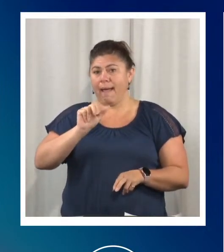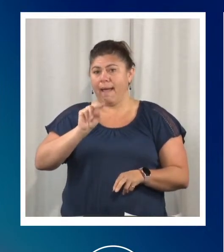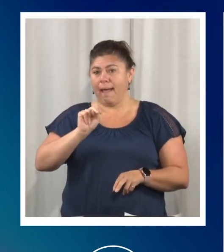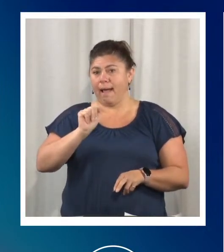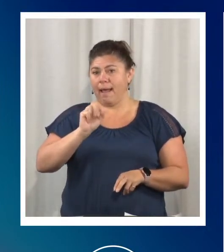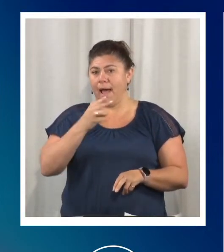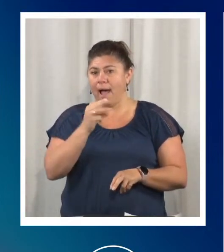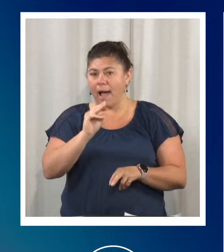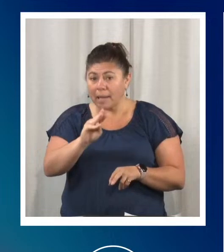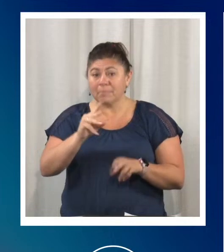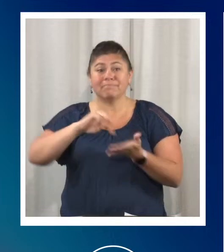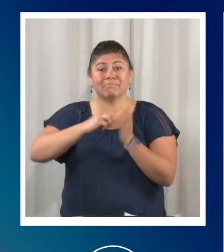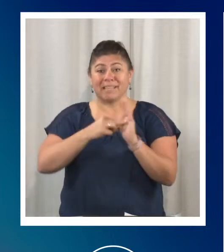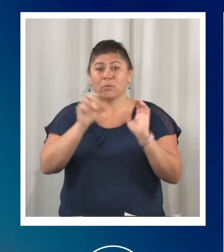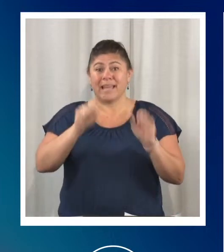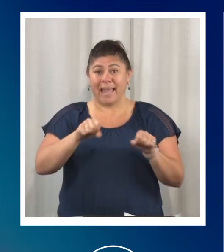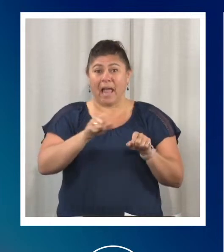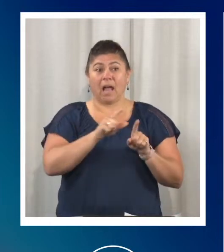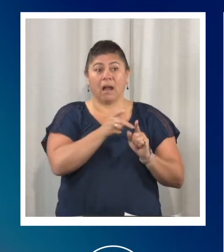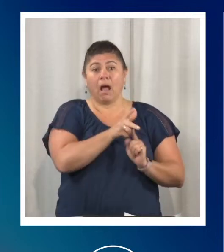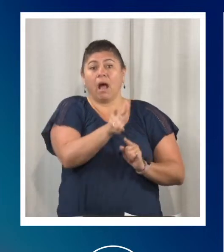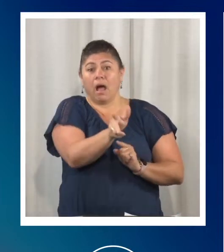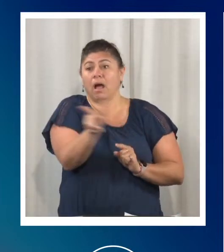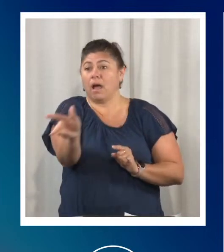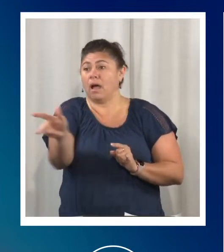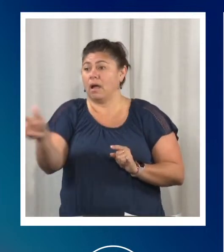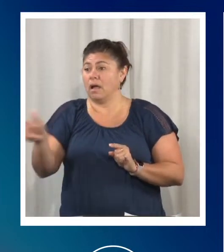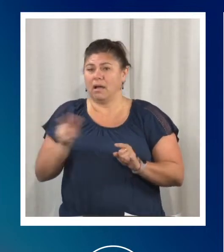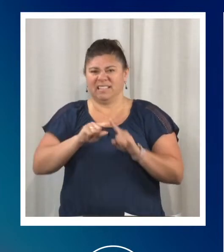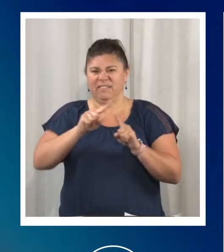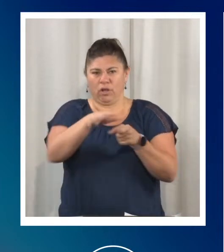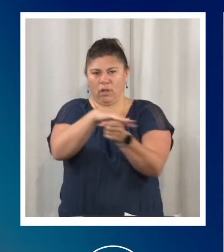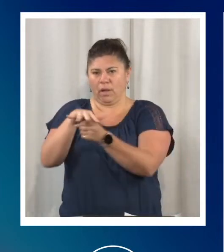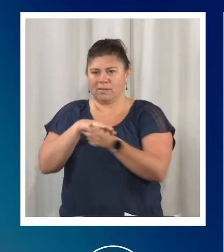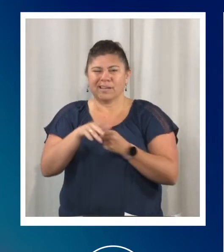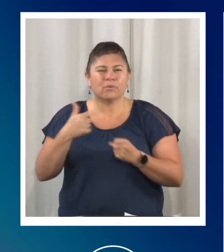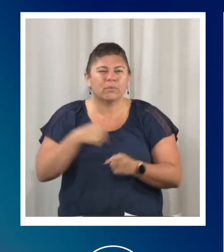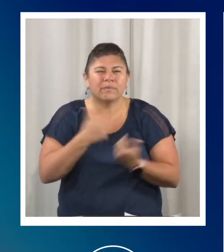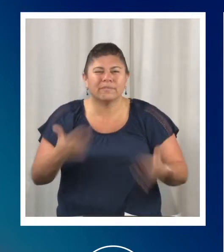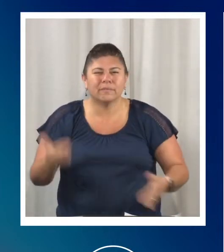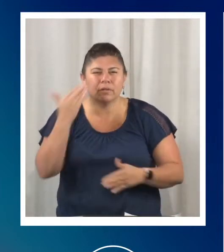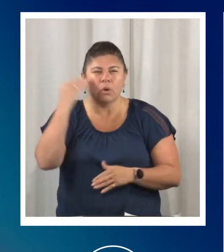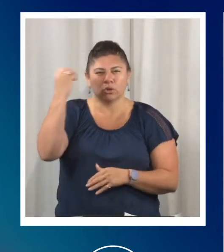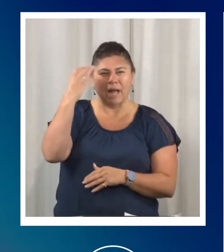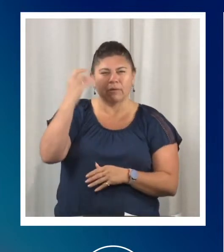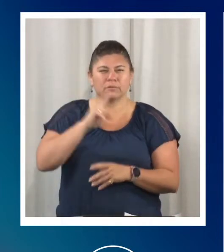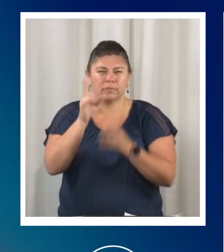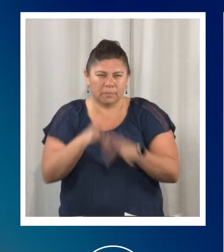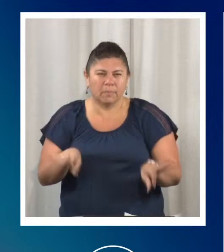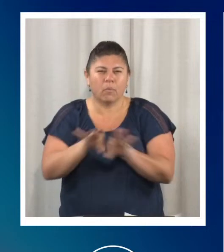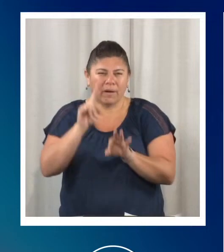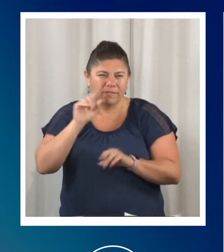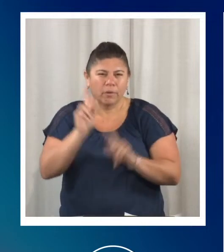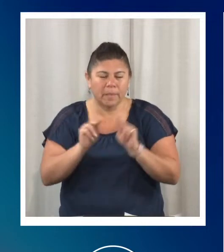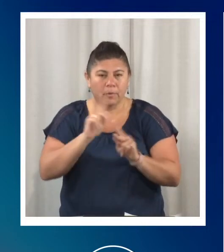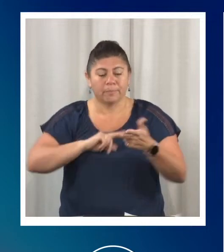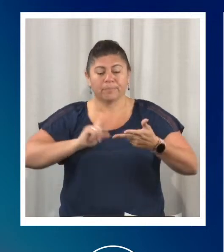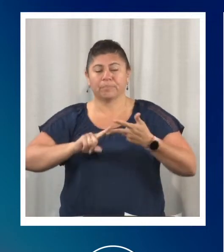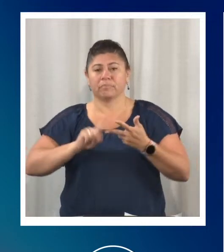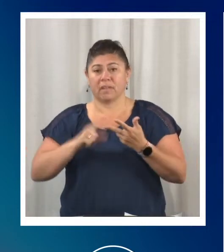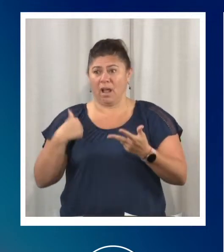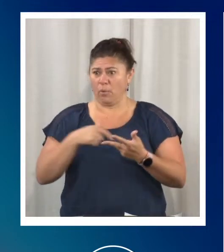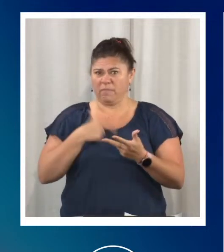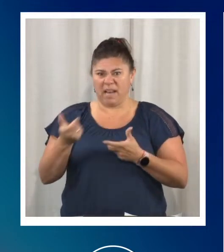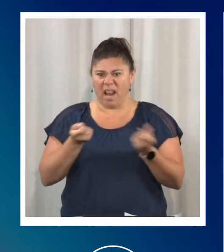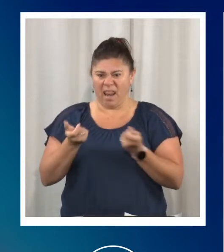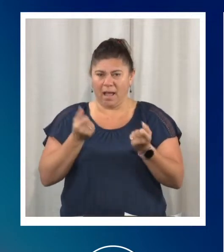can take to locations. So we know that showers are important for people. And then, we've been bringing in a lot of funding in a lot of